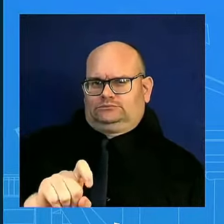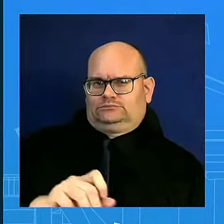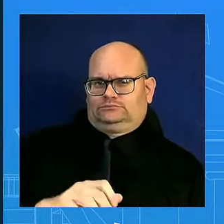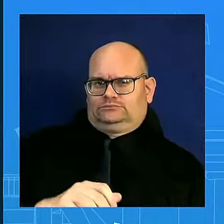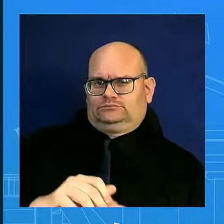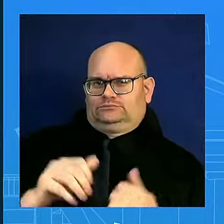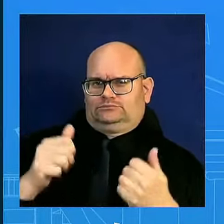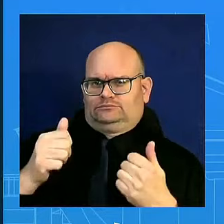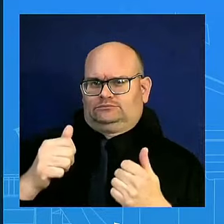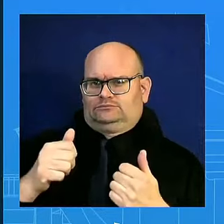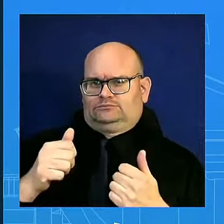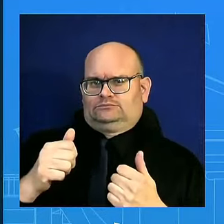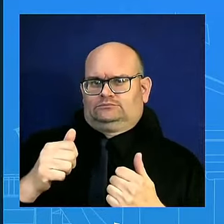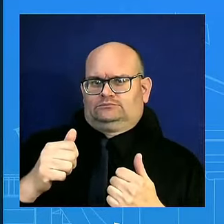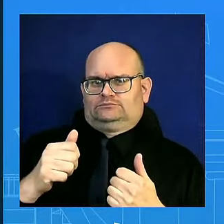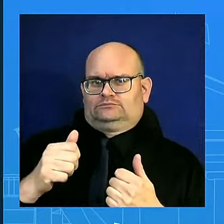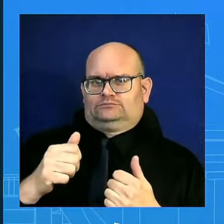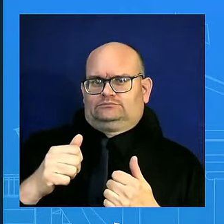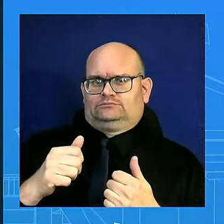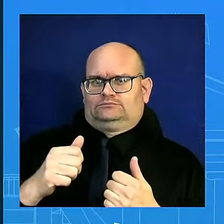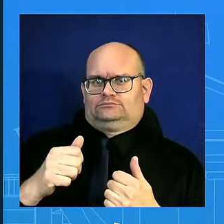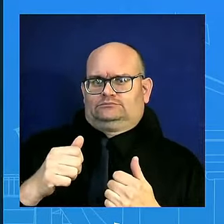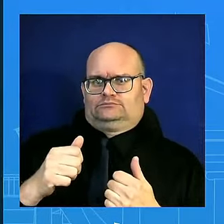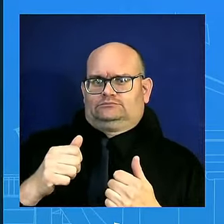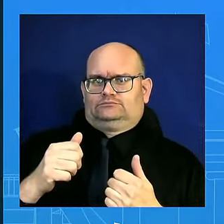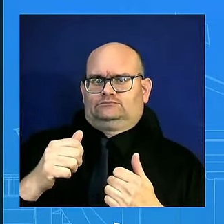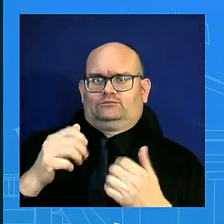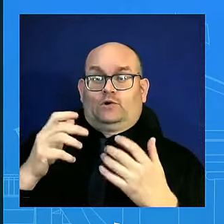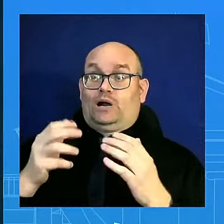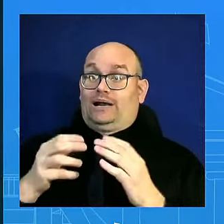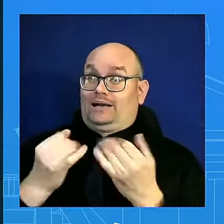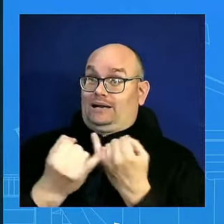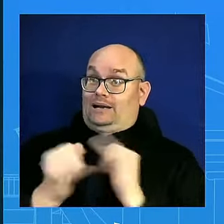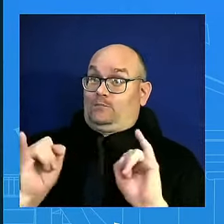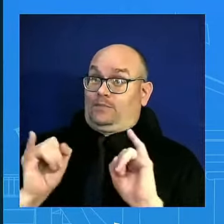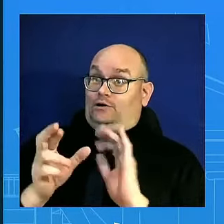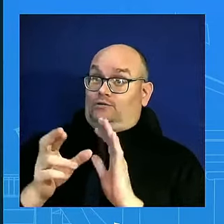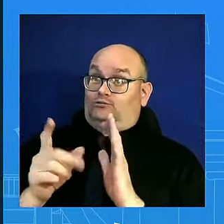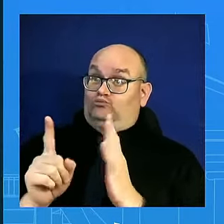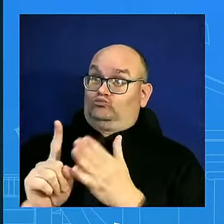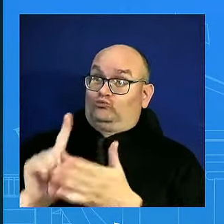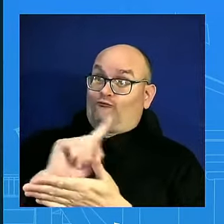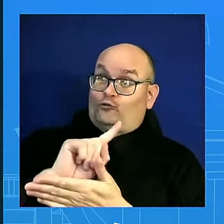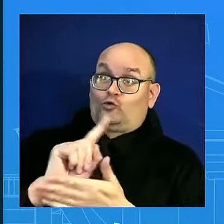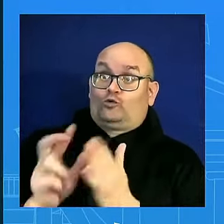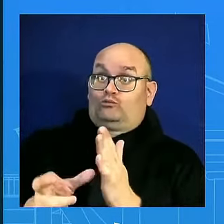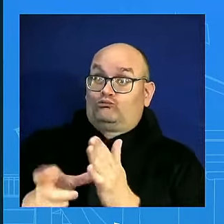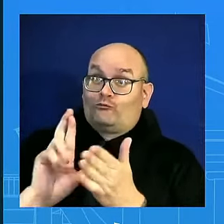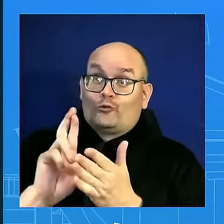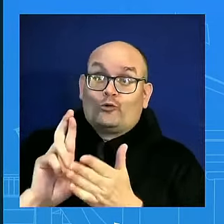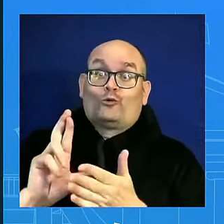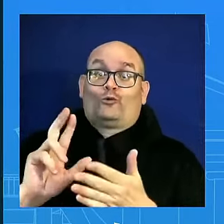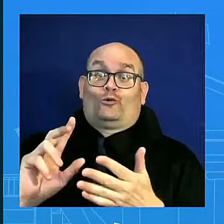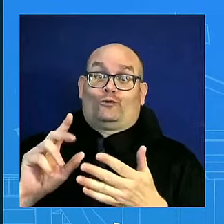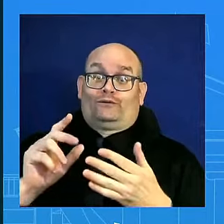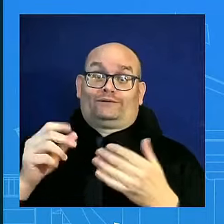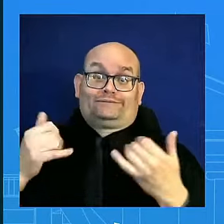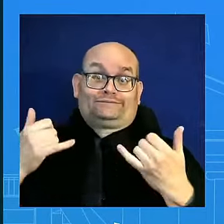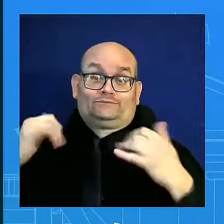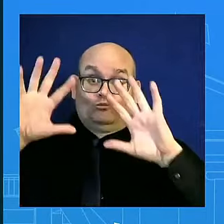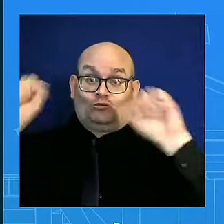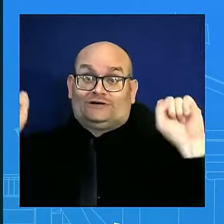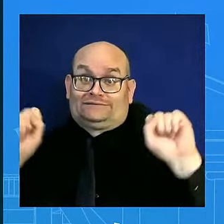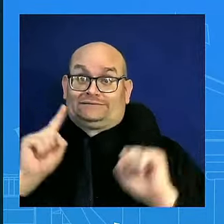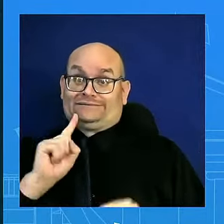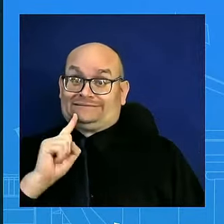on the independent review. Obviously, when we saw the assassination attempt of the former President, the President took that very seriously. He spoke right